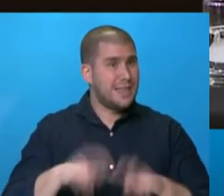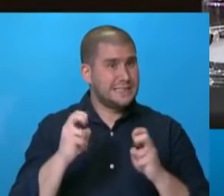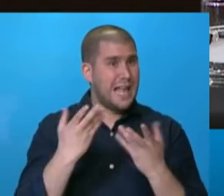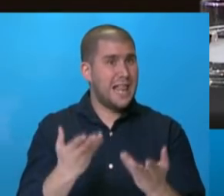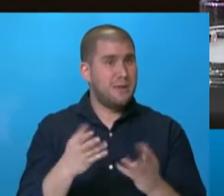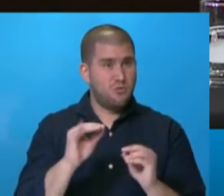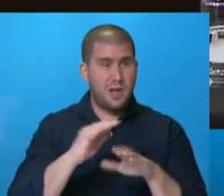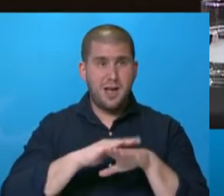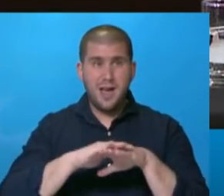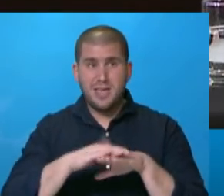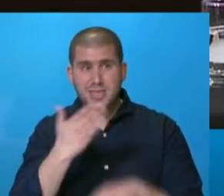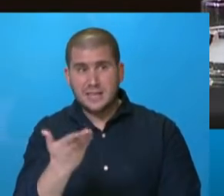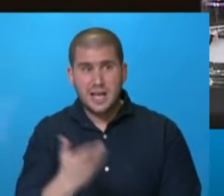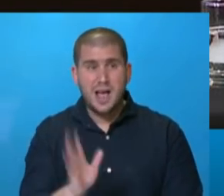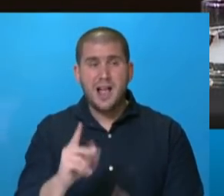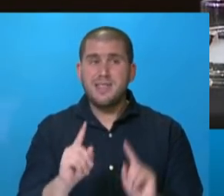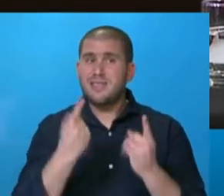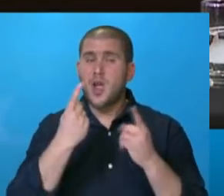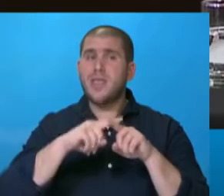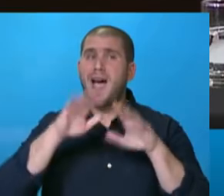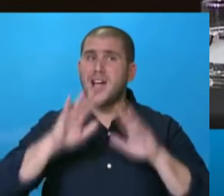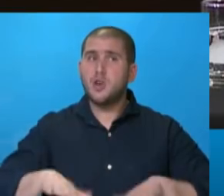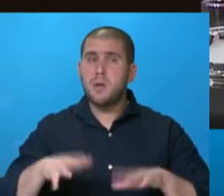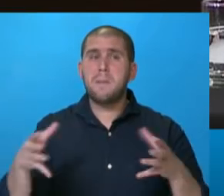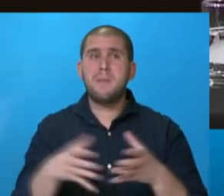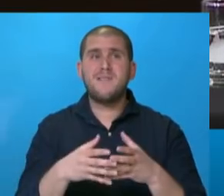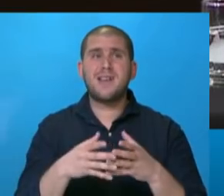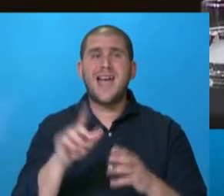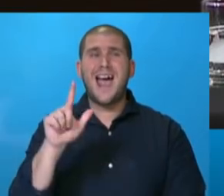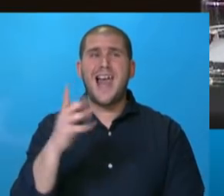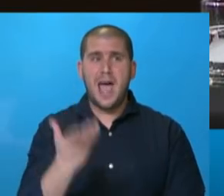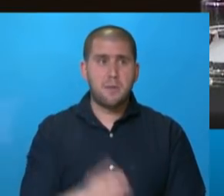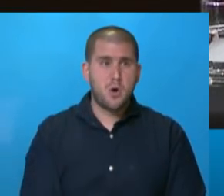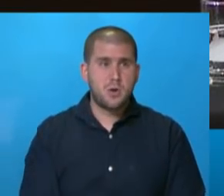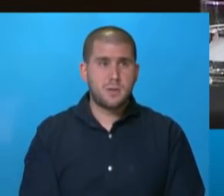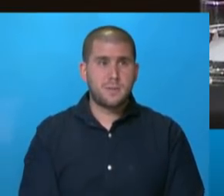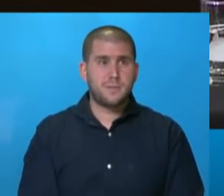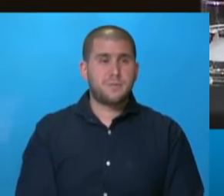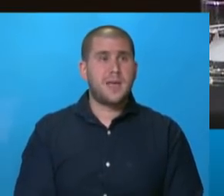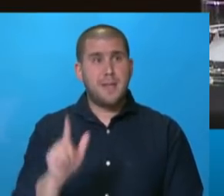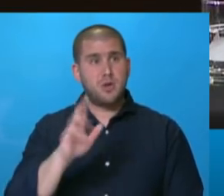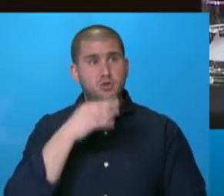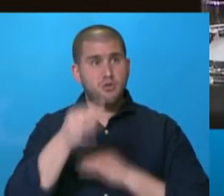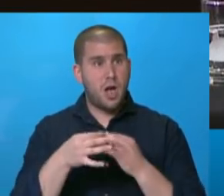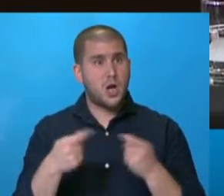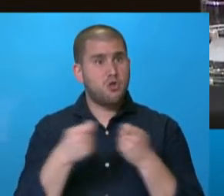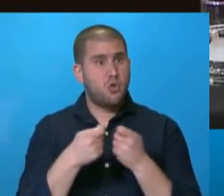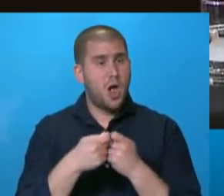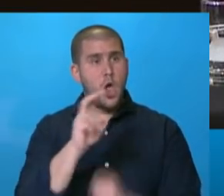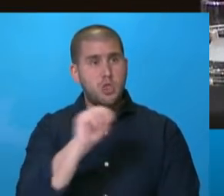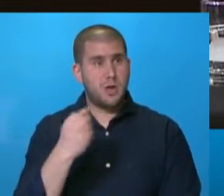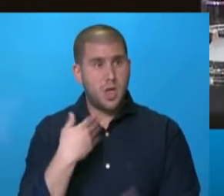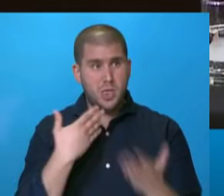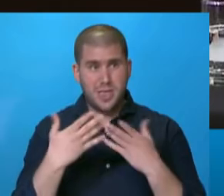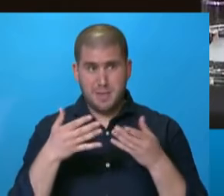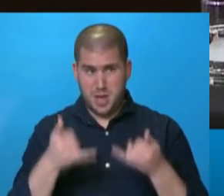opportunity to apologize for anti-Semitic incidents in the Labour Party? And Libby, do you have a question about the issue that